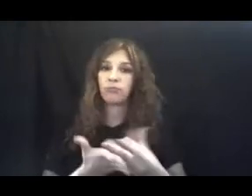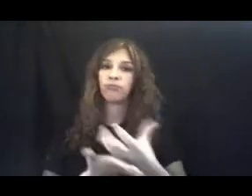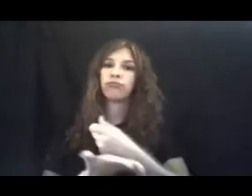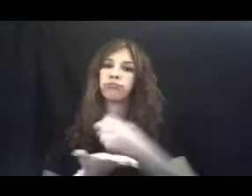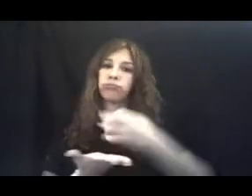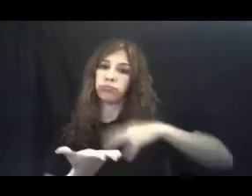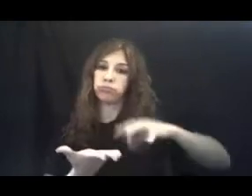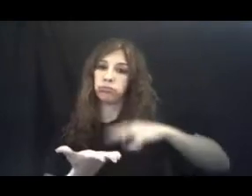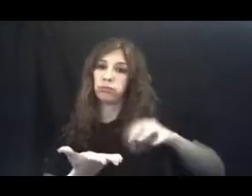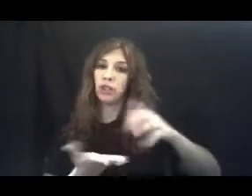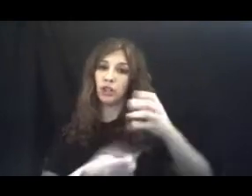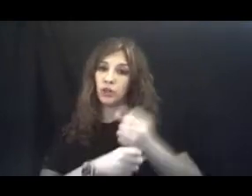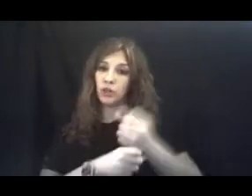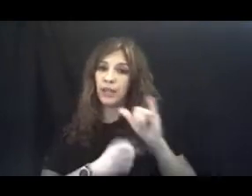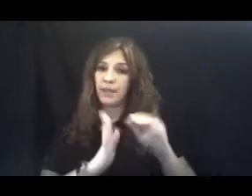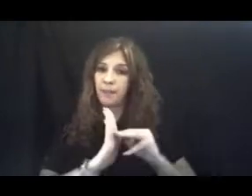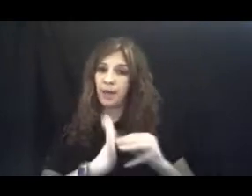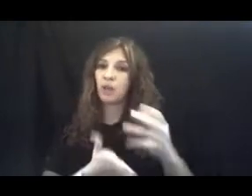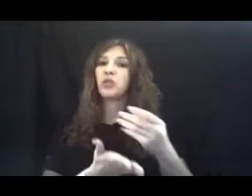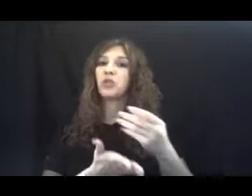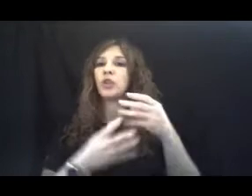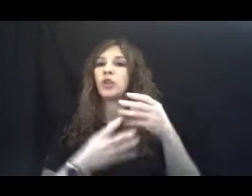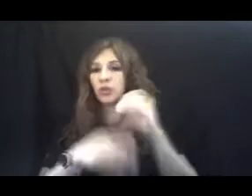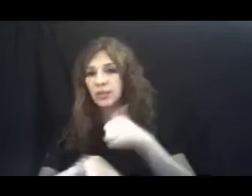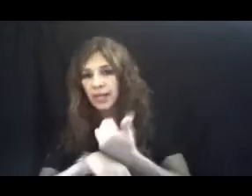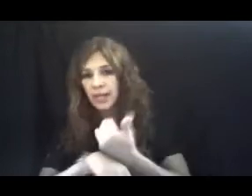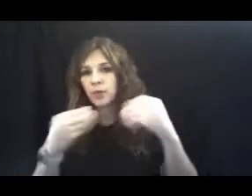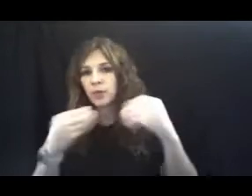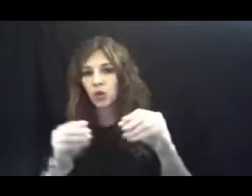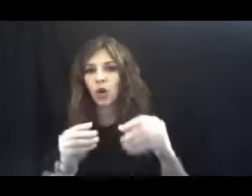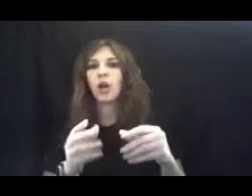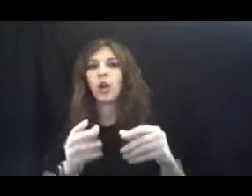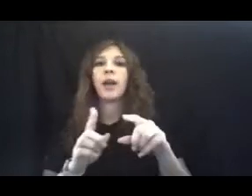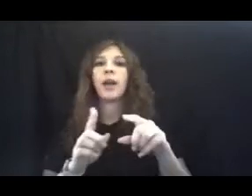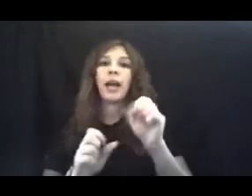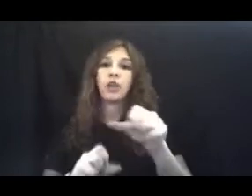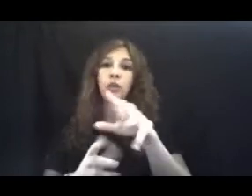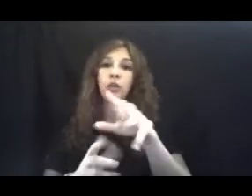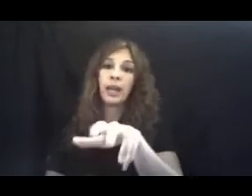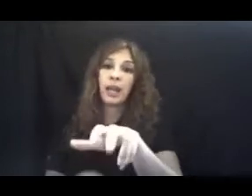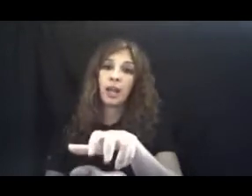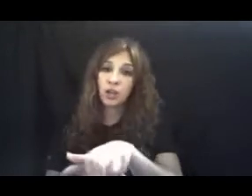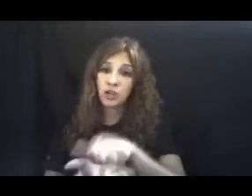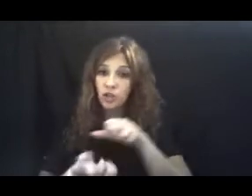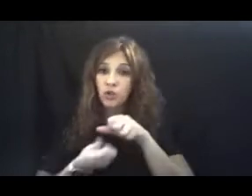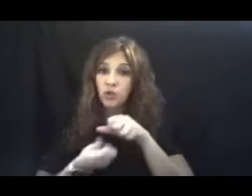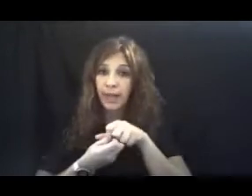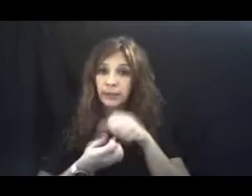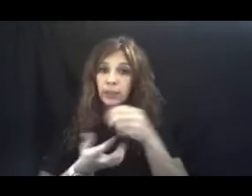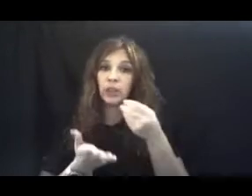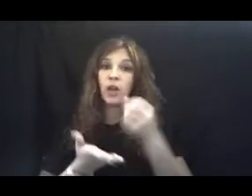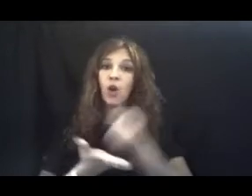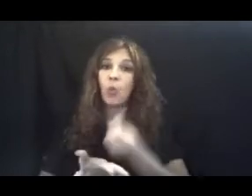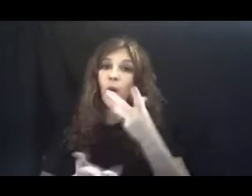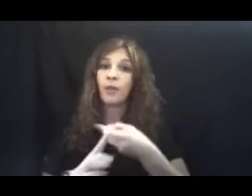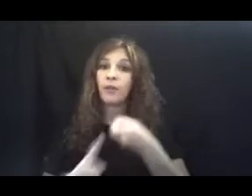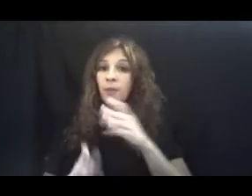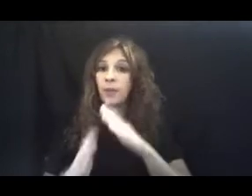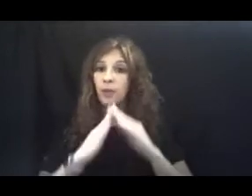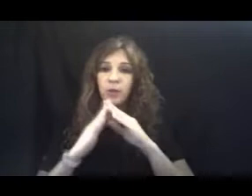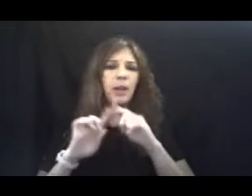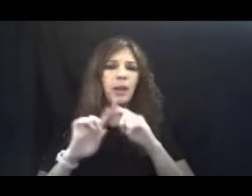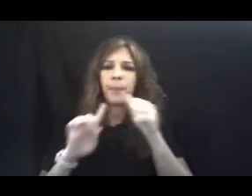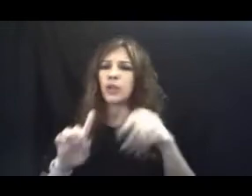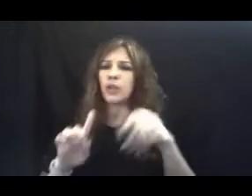that can extract wealth from the community, as well as not provide too much of benefit, because you might be serving